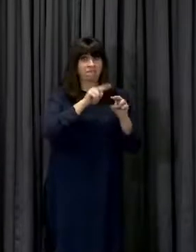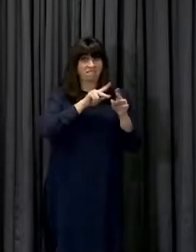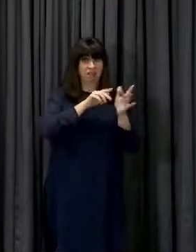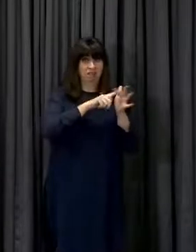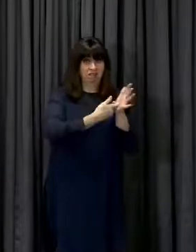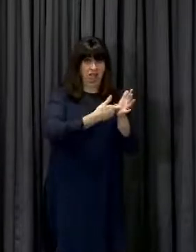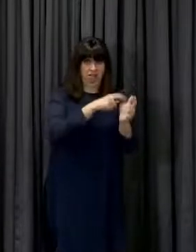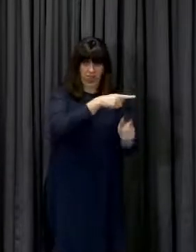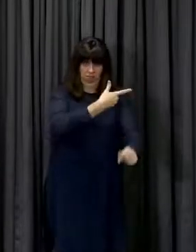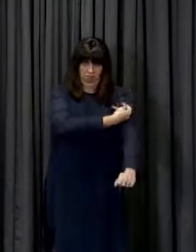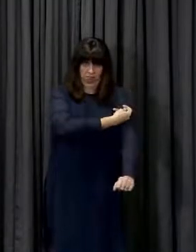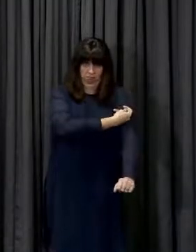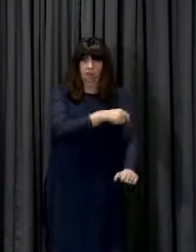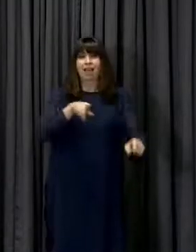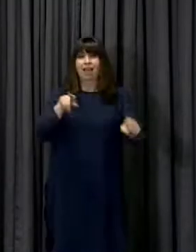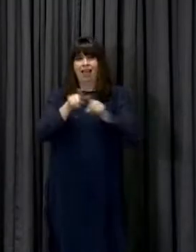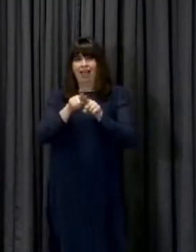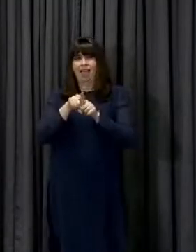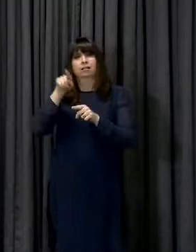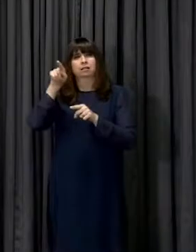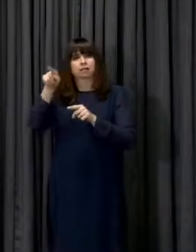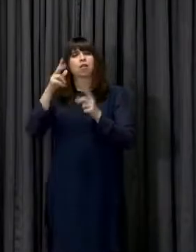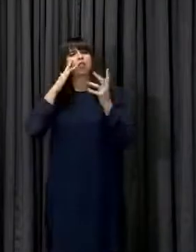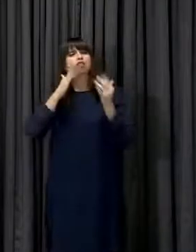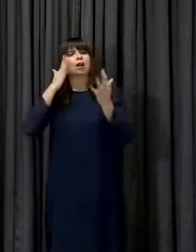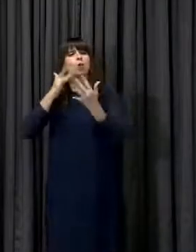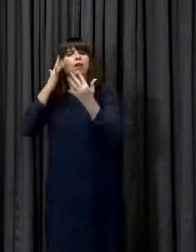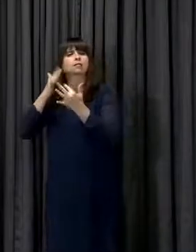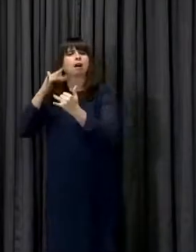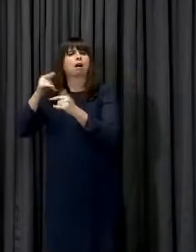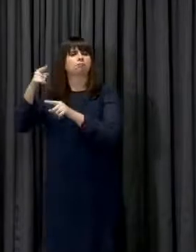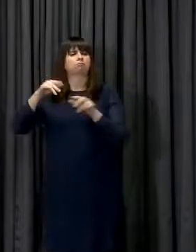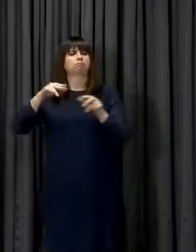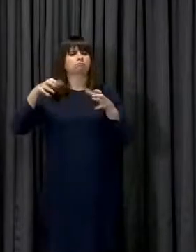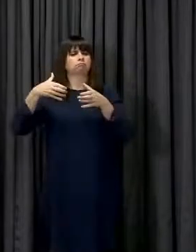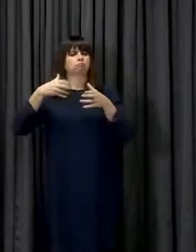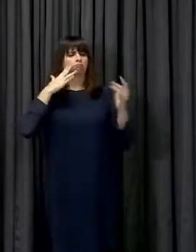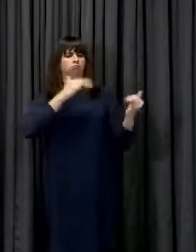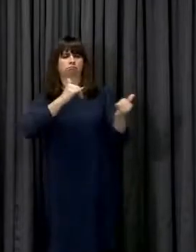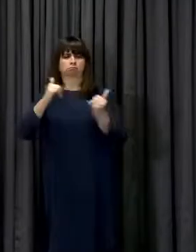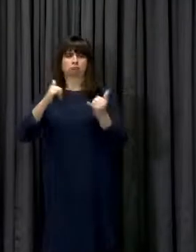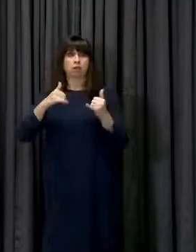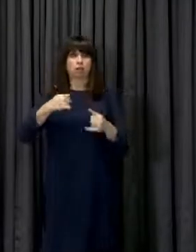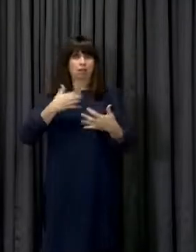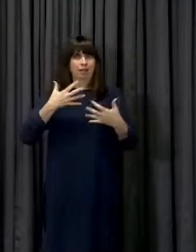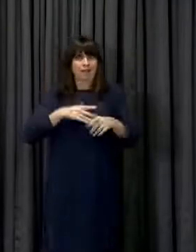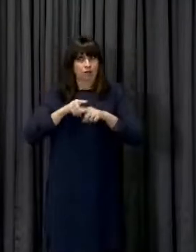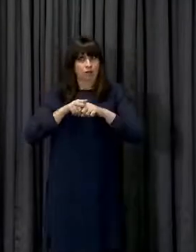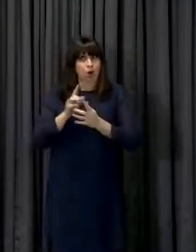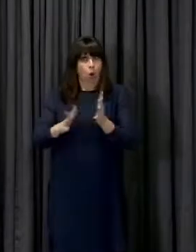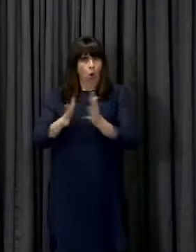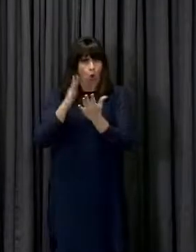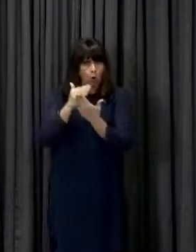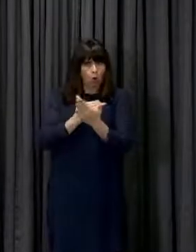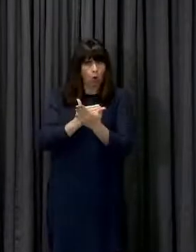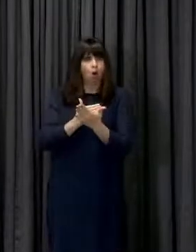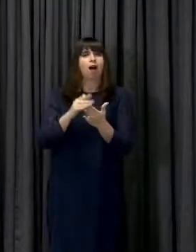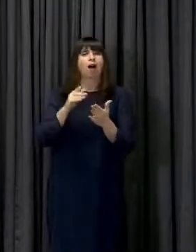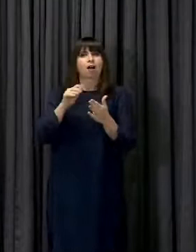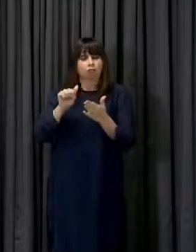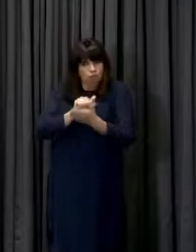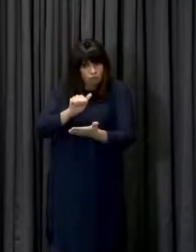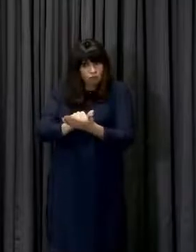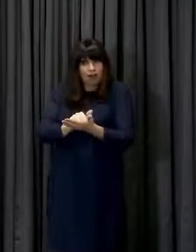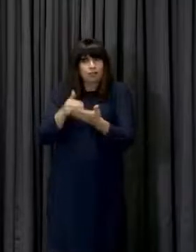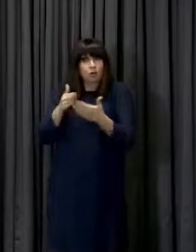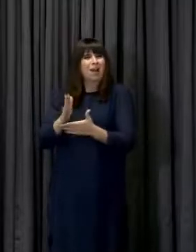and we're working with the regulator to understand how we can safely and lawfully deliver the vaccine to care homes.